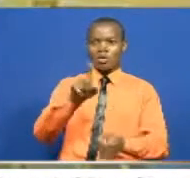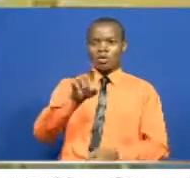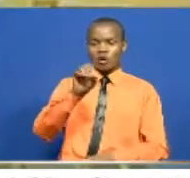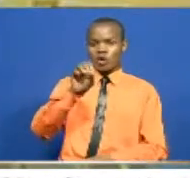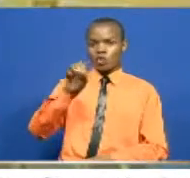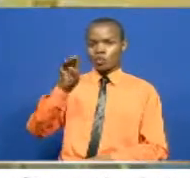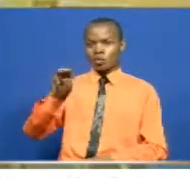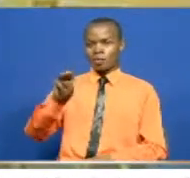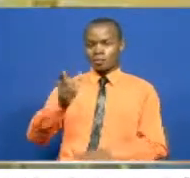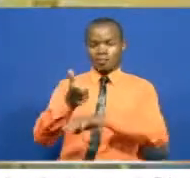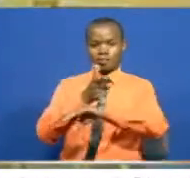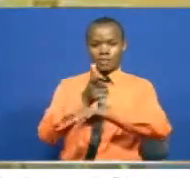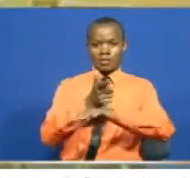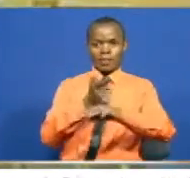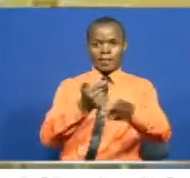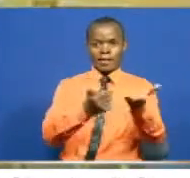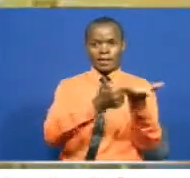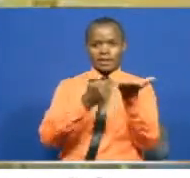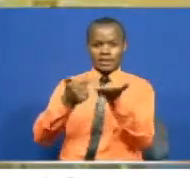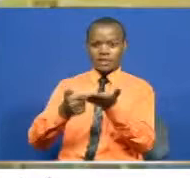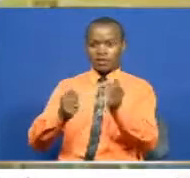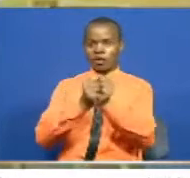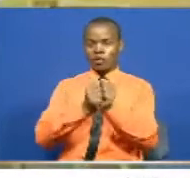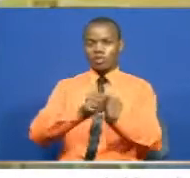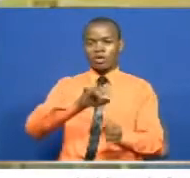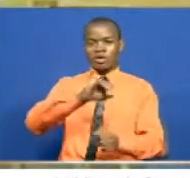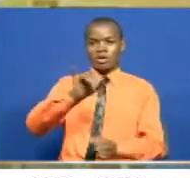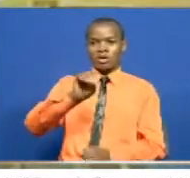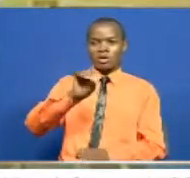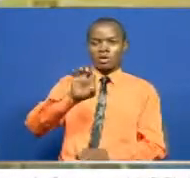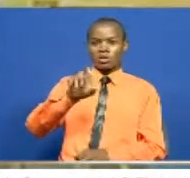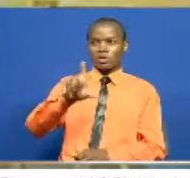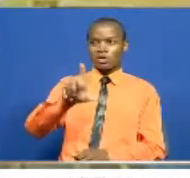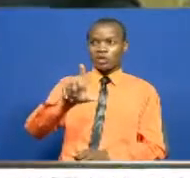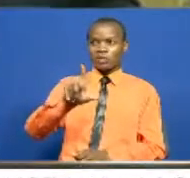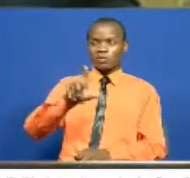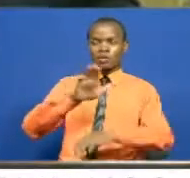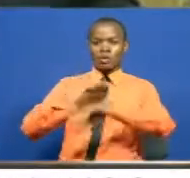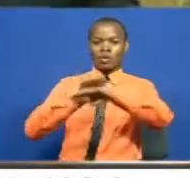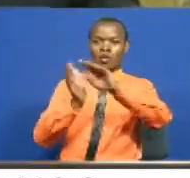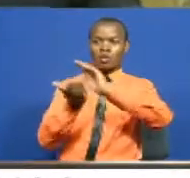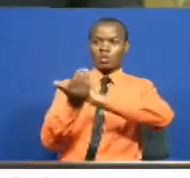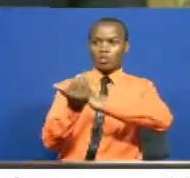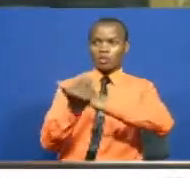and speak to Joao Chivale. Joao, a very good morning to you from Nairobi.